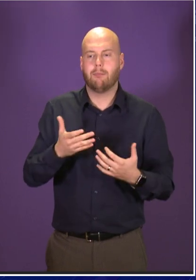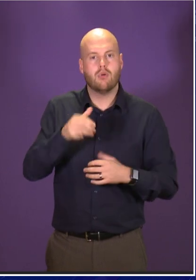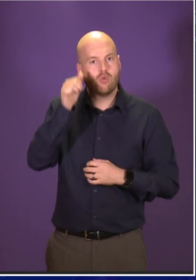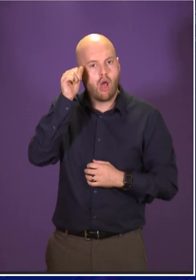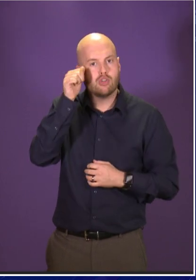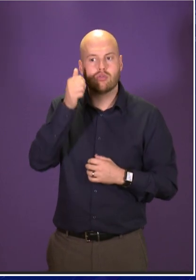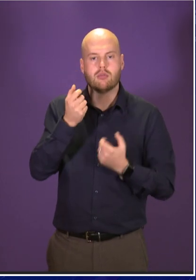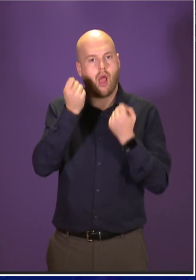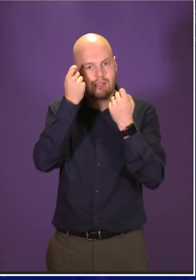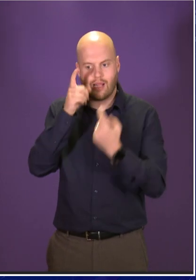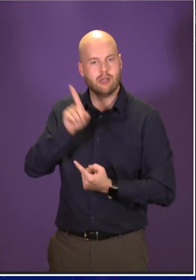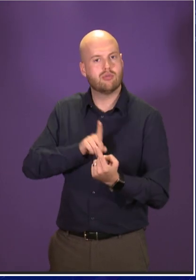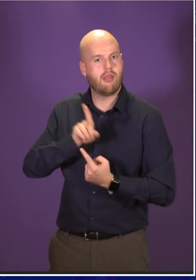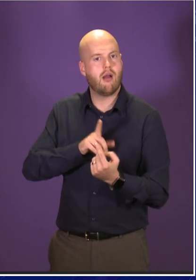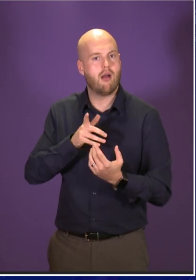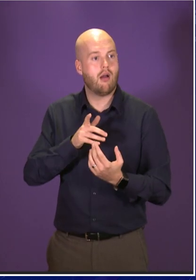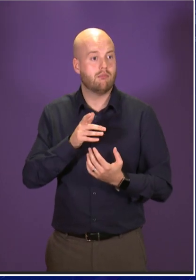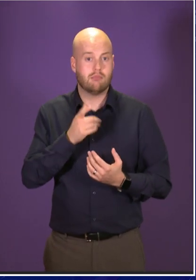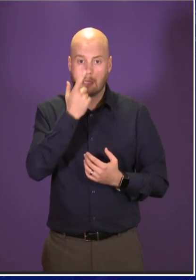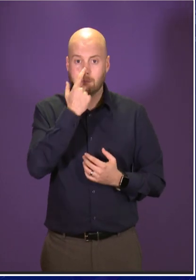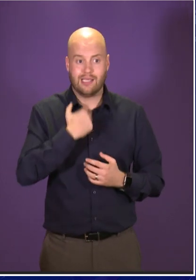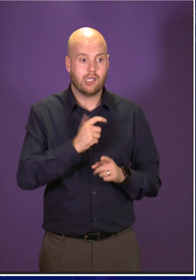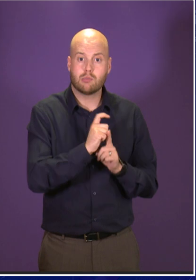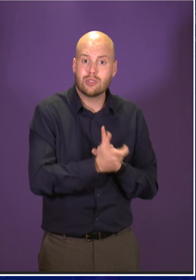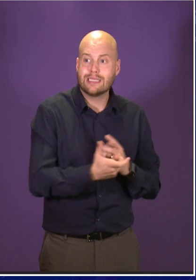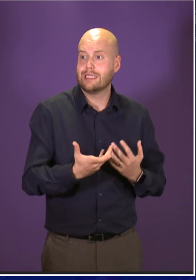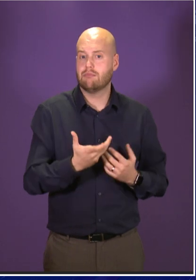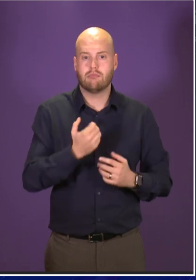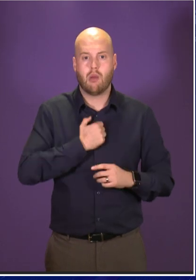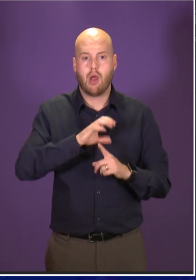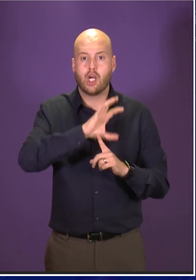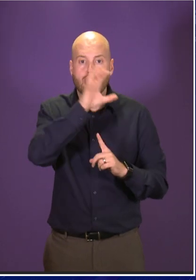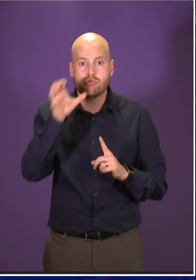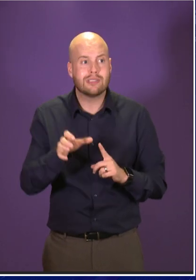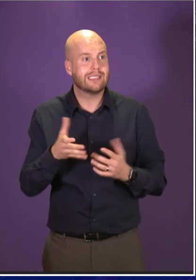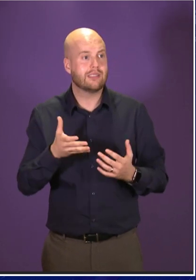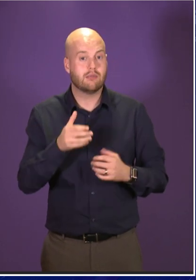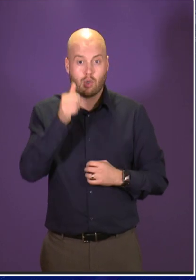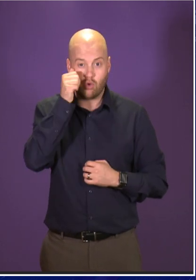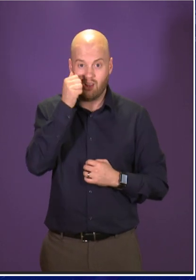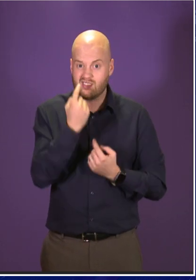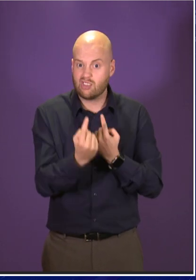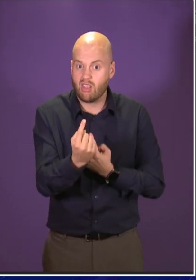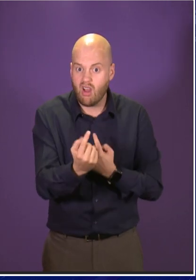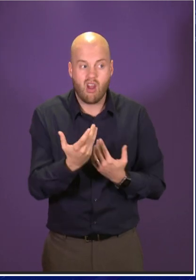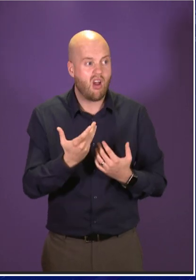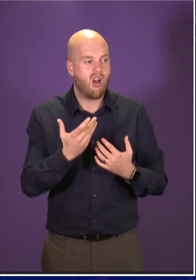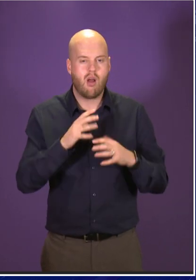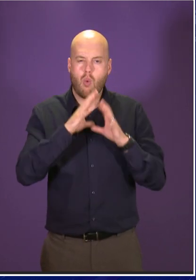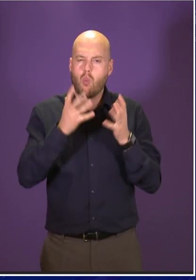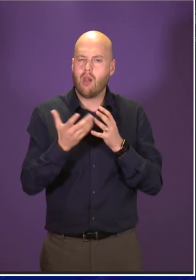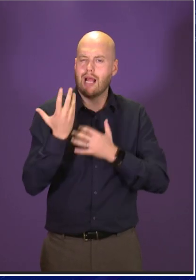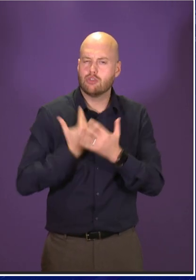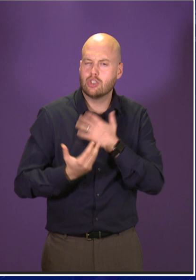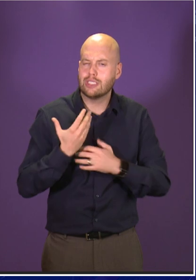So friendship, you know, between our communities, within our countries, knowledge of each other, knowledge of the world's heritage, knowledge of